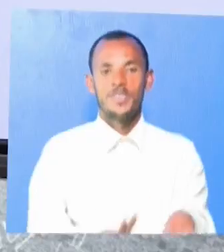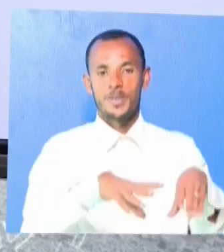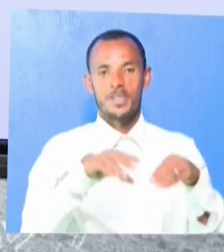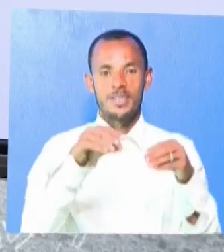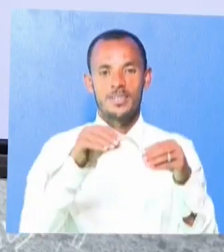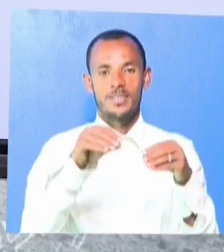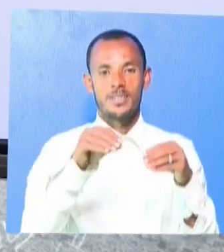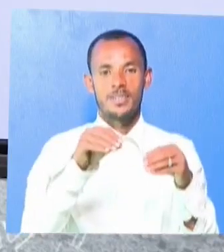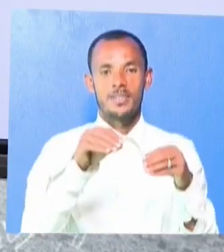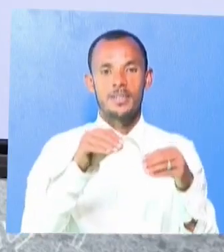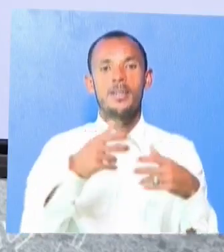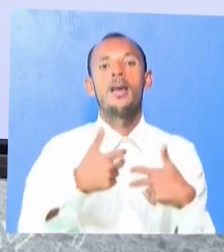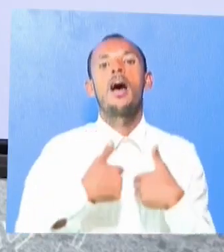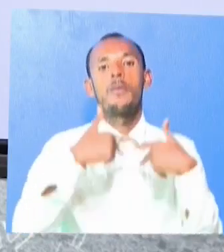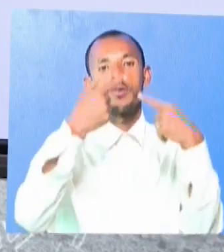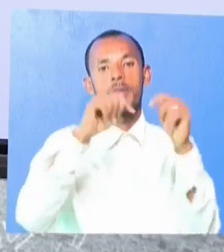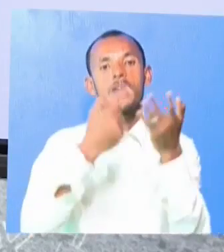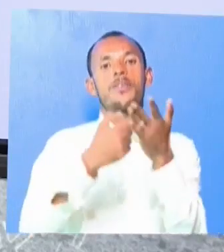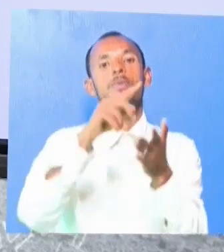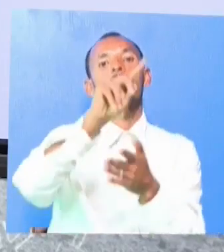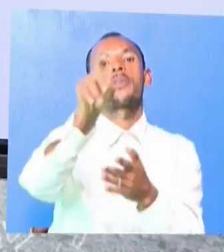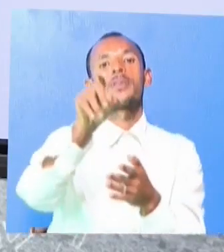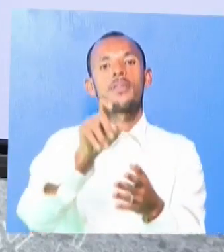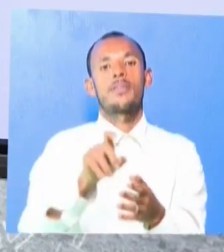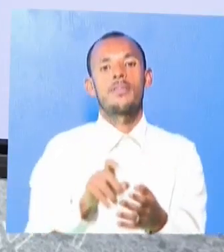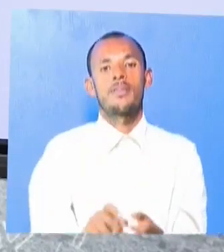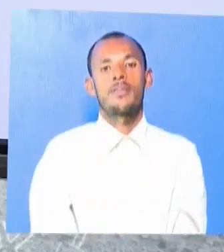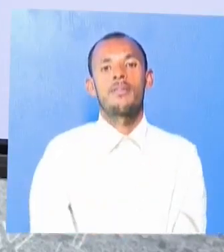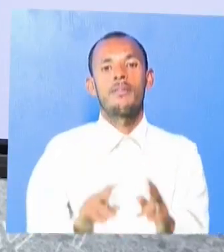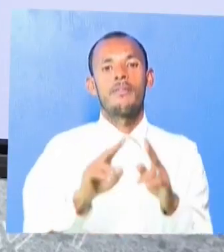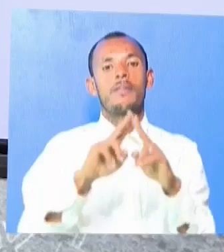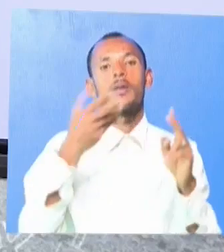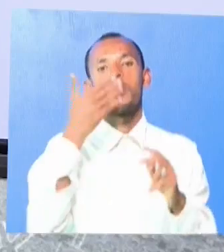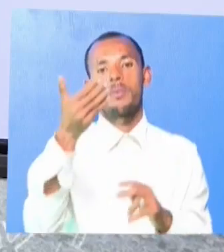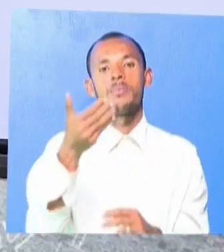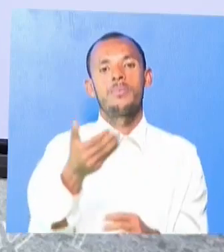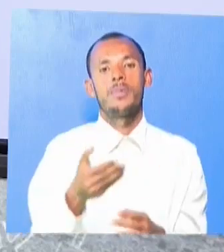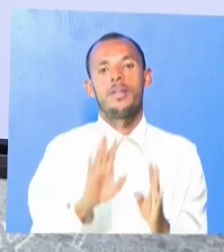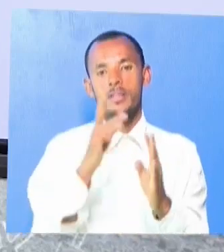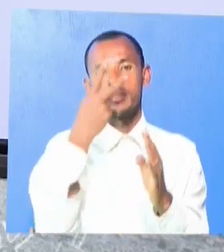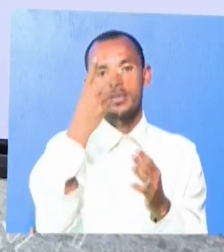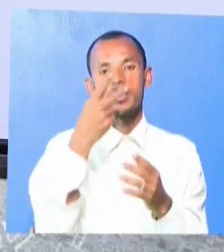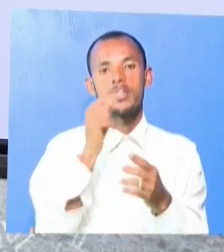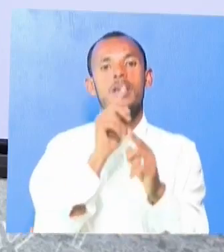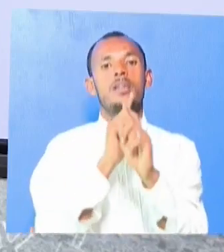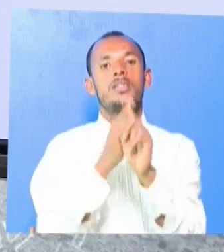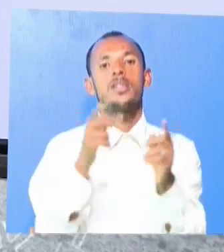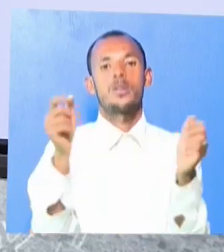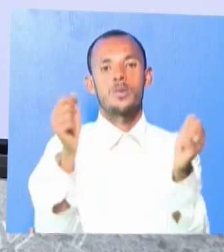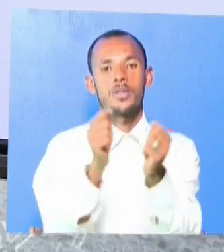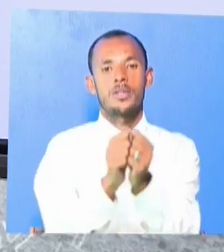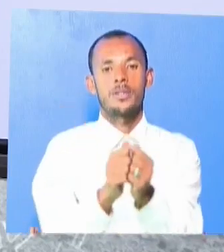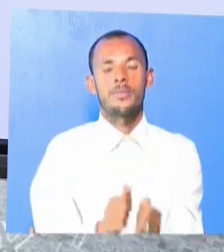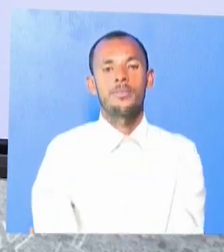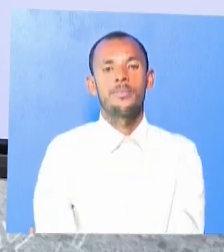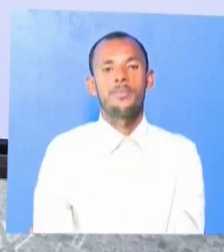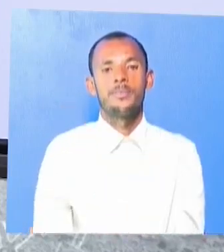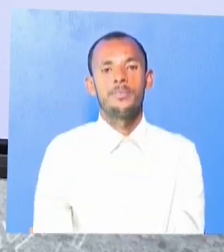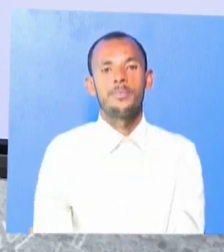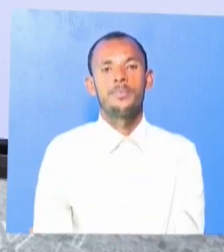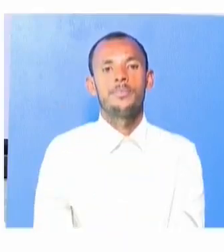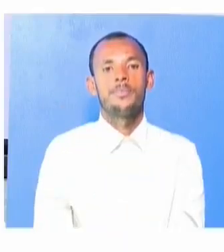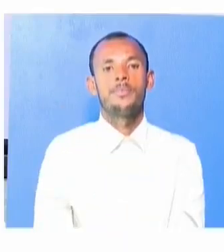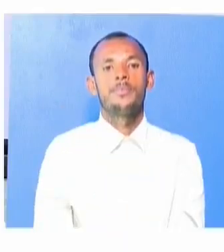Students, have you tried the question? Good. Let's see the answer together.